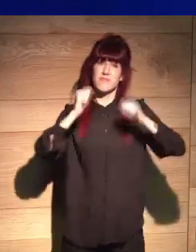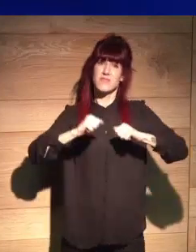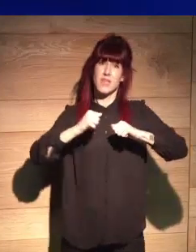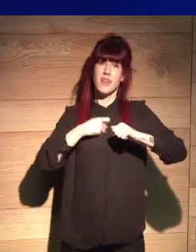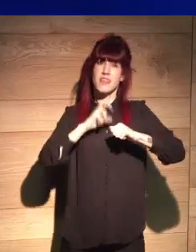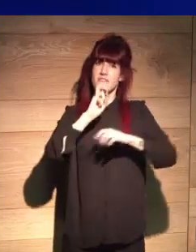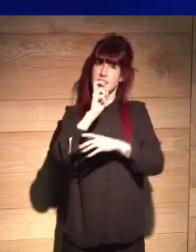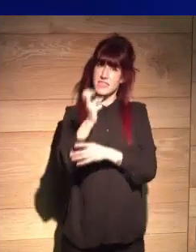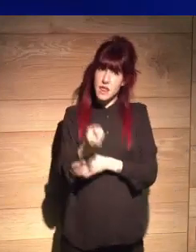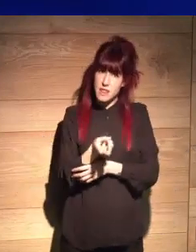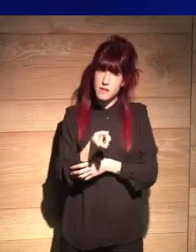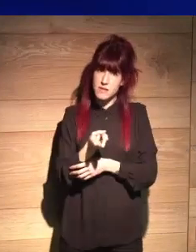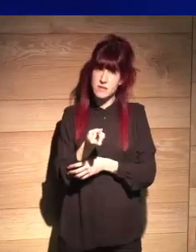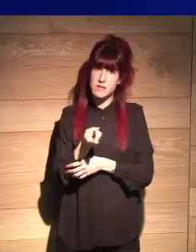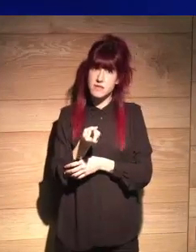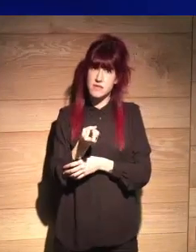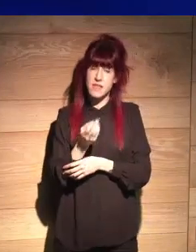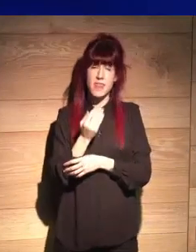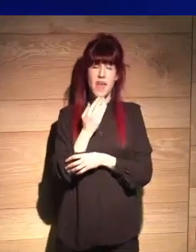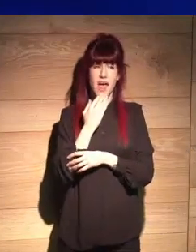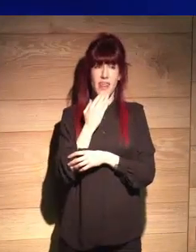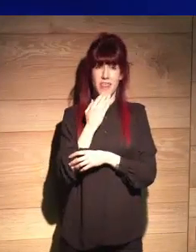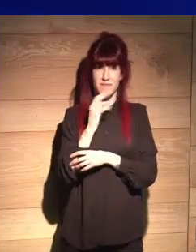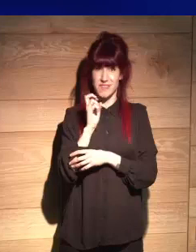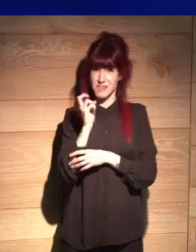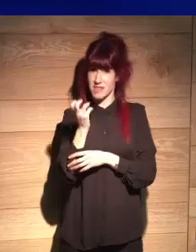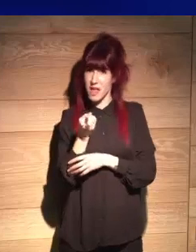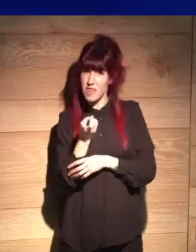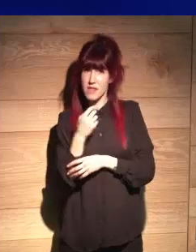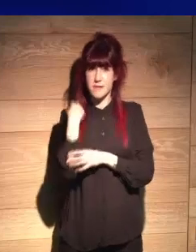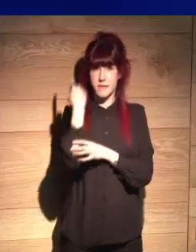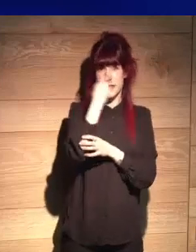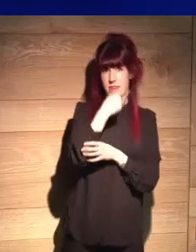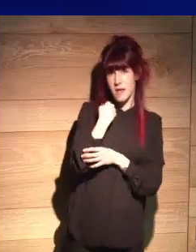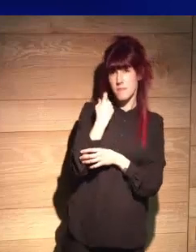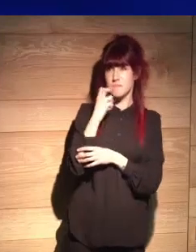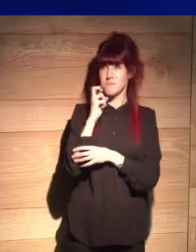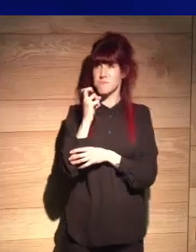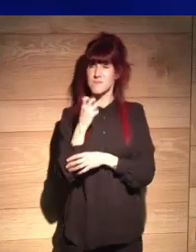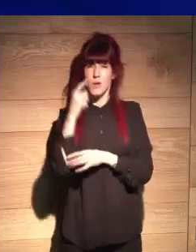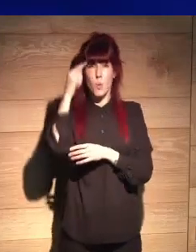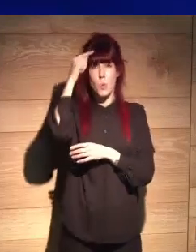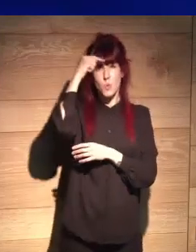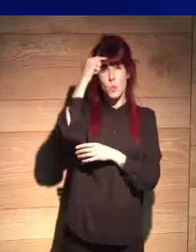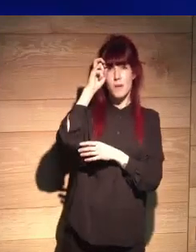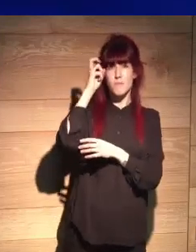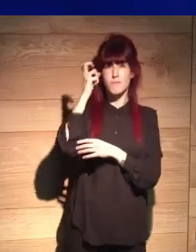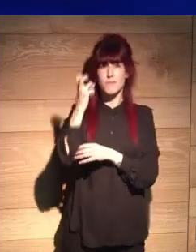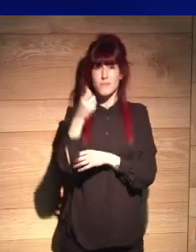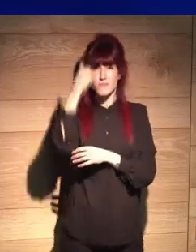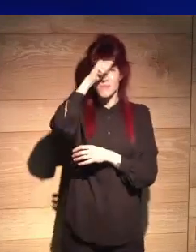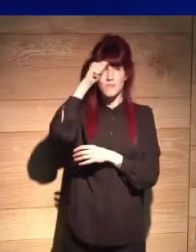agree in that diversity of age, of ethnic group, culture and gender, of